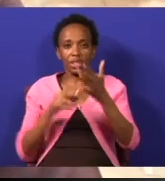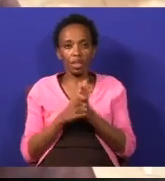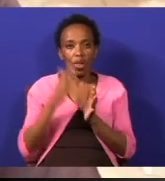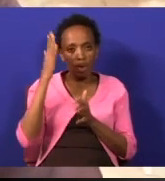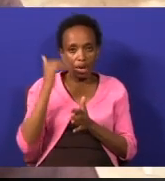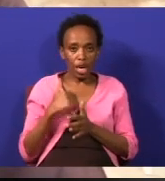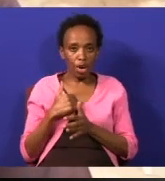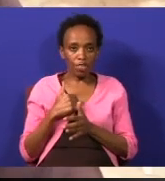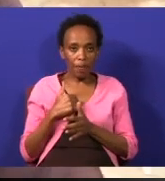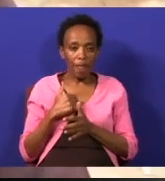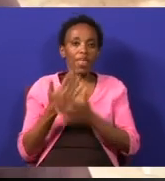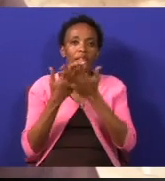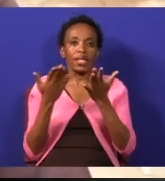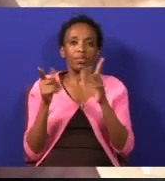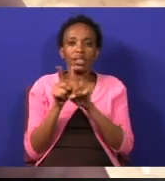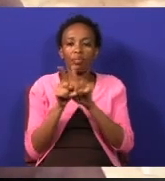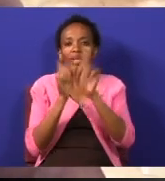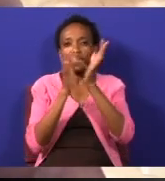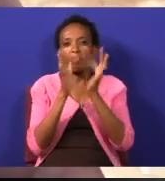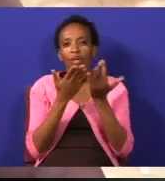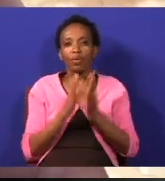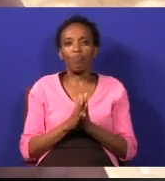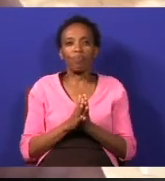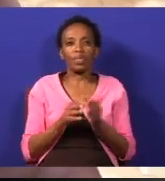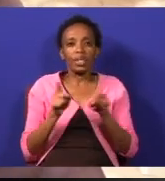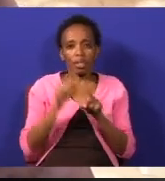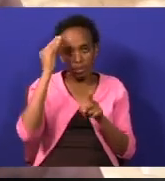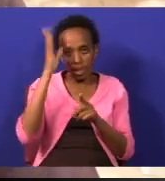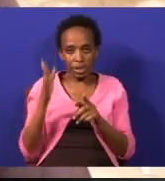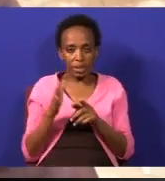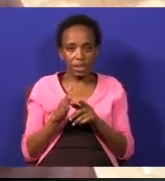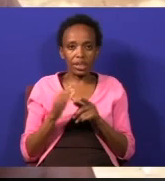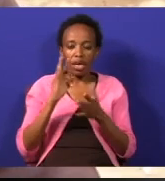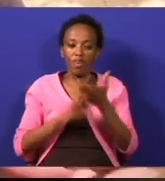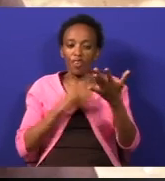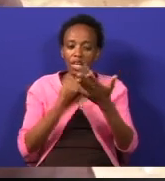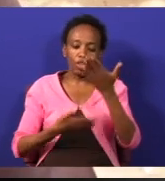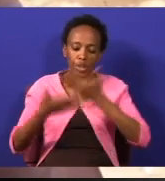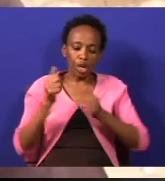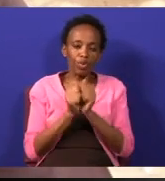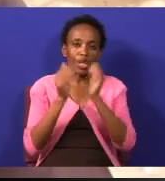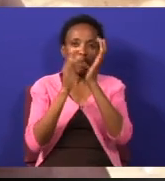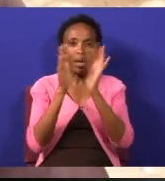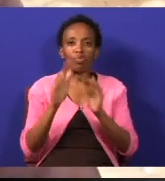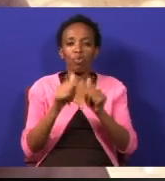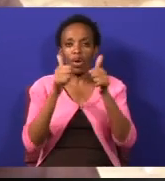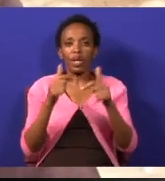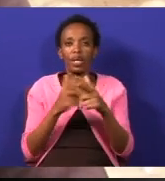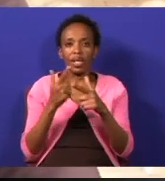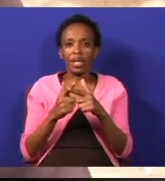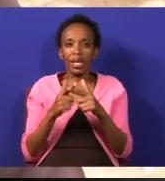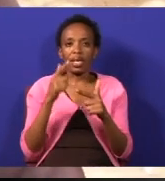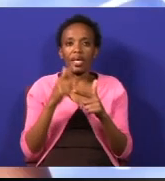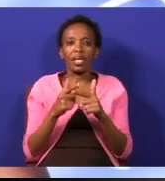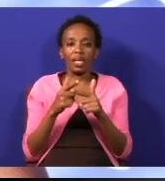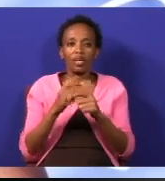lack of those items like the Bible and the students' failure to interact with the Bible effectively, then the performance has